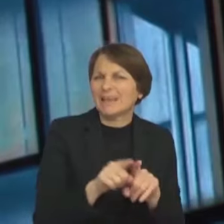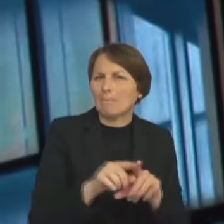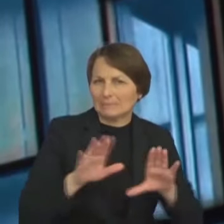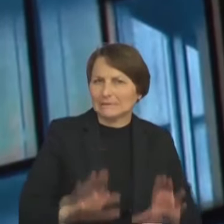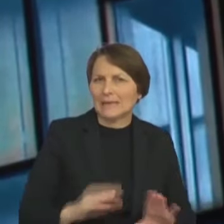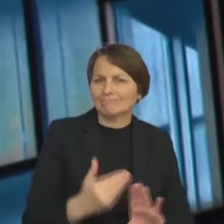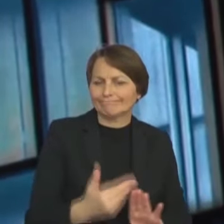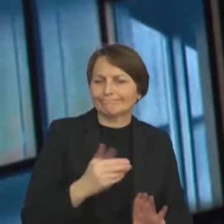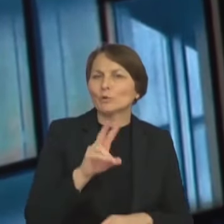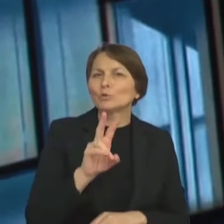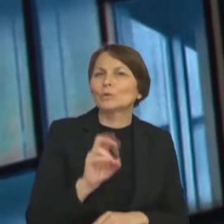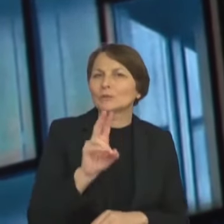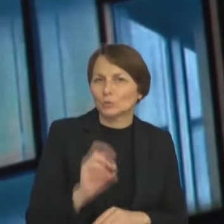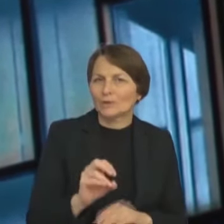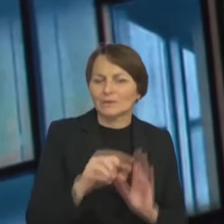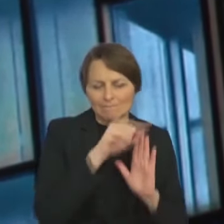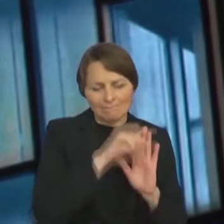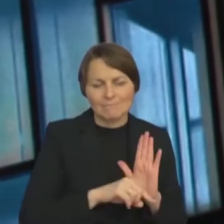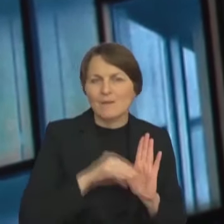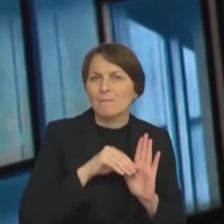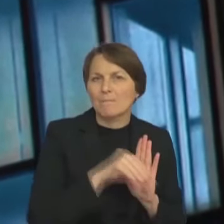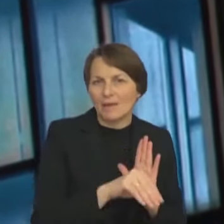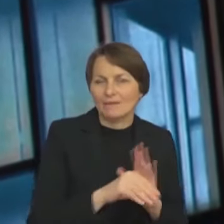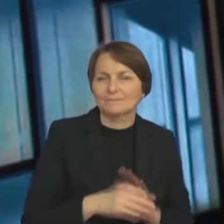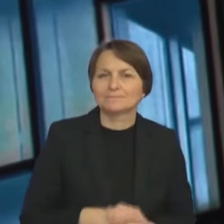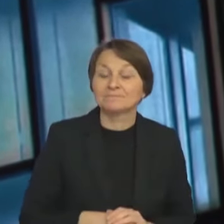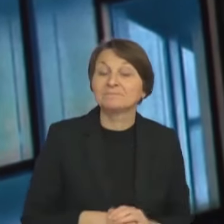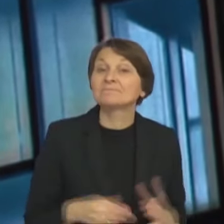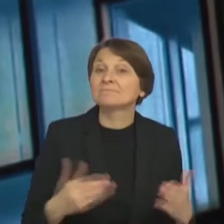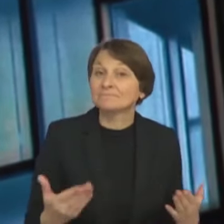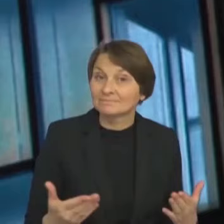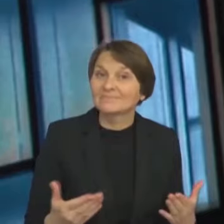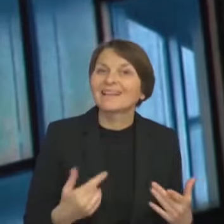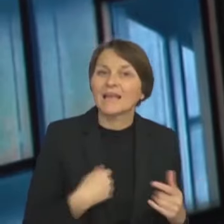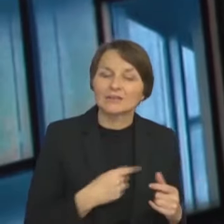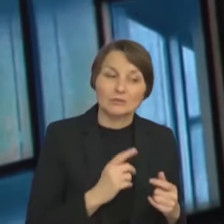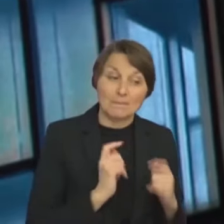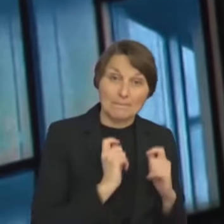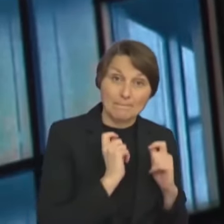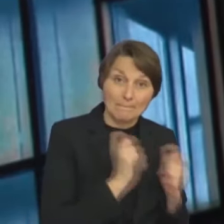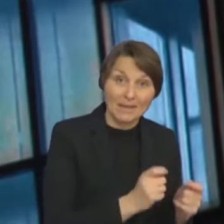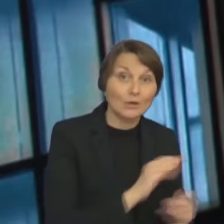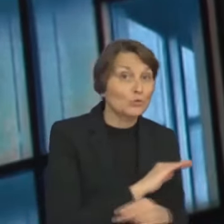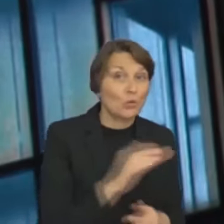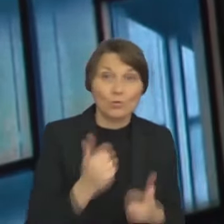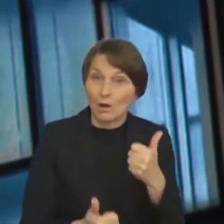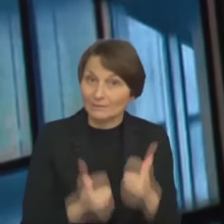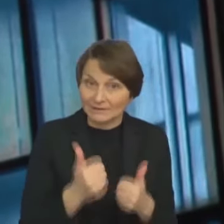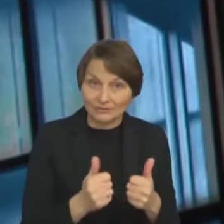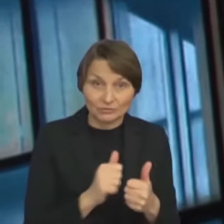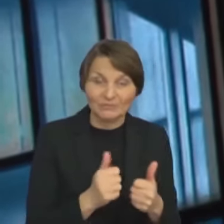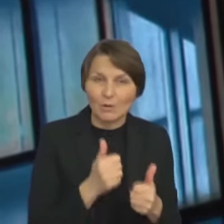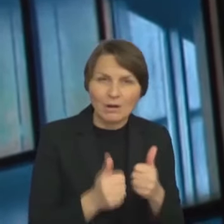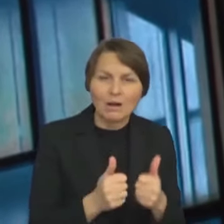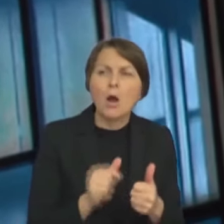2020 compensation policy, namely a severance payment, a non-competition undertaking, and